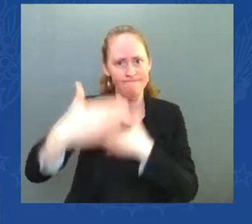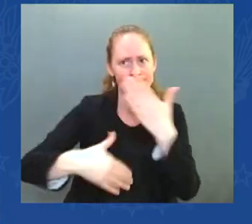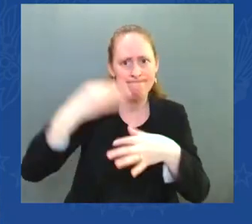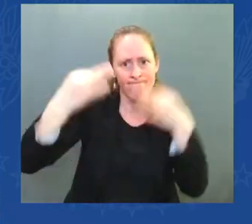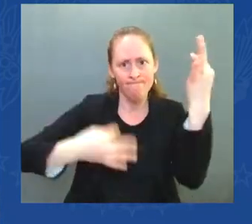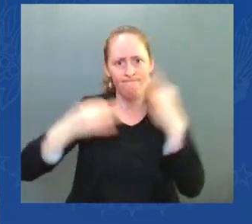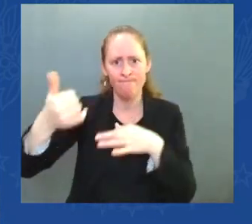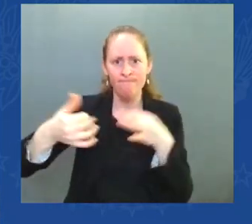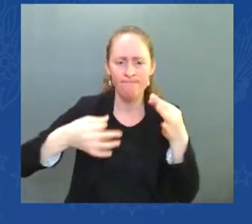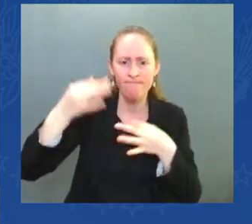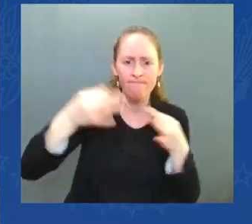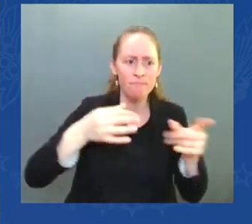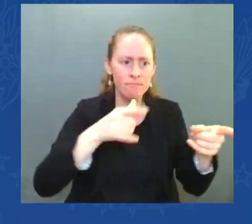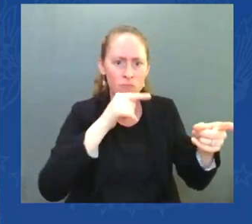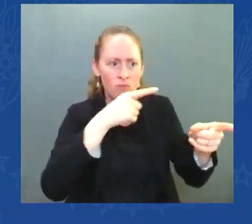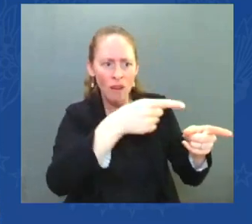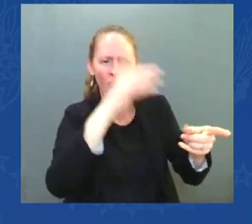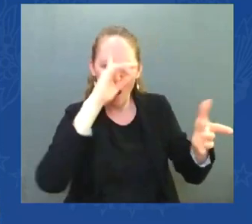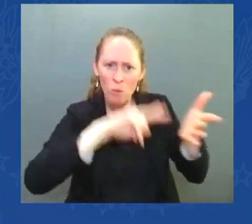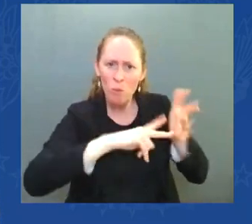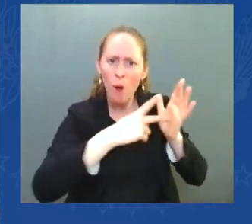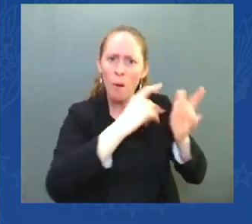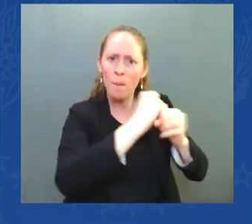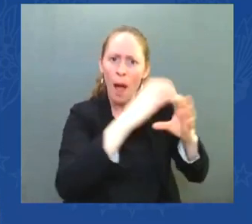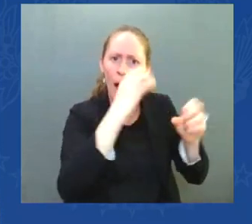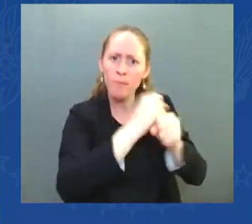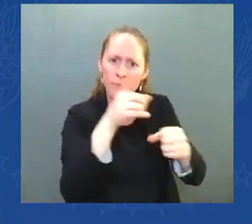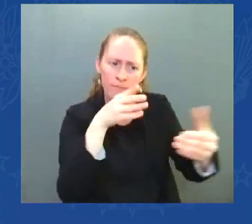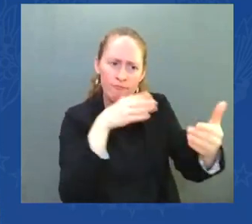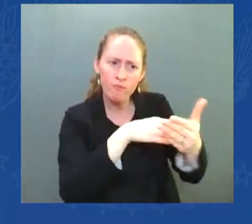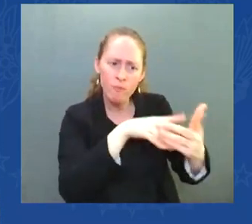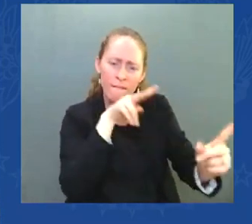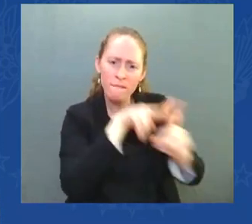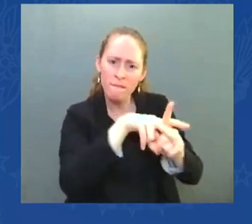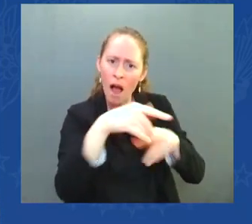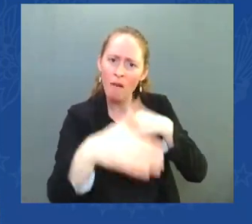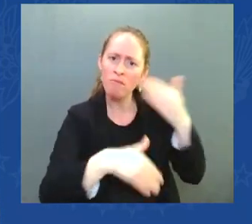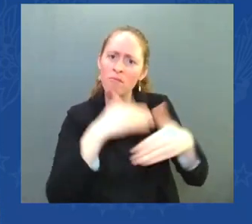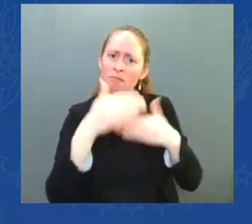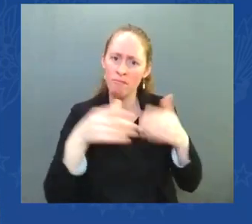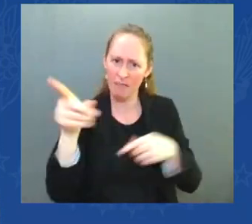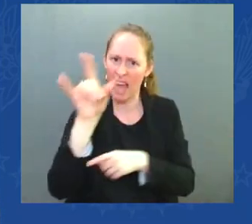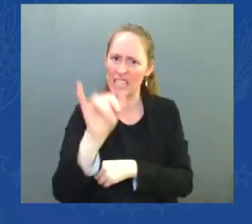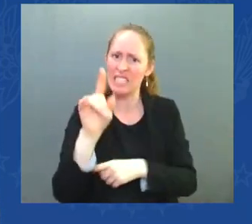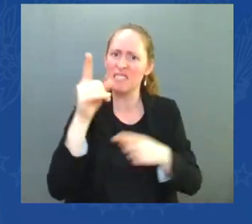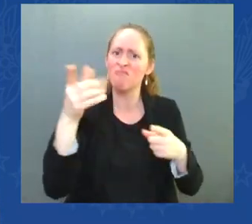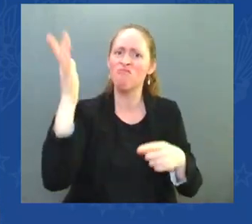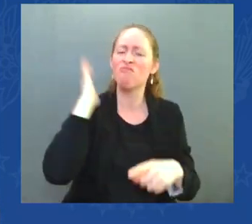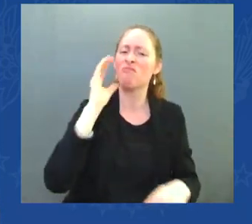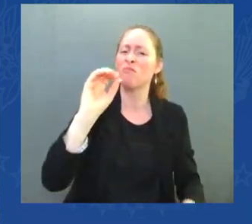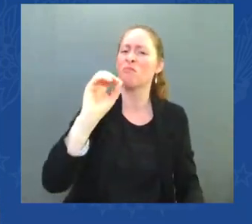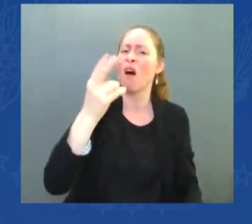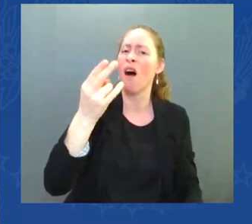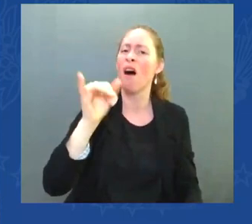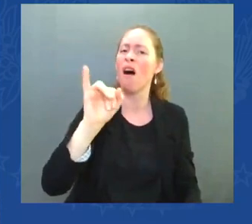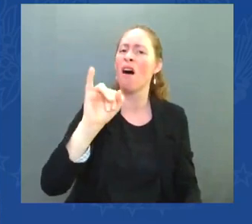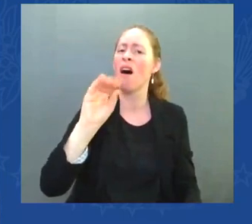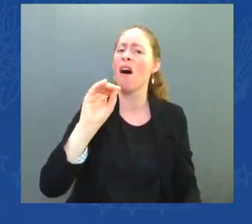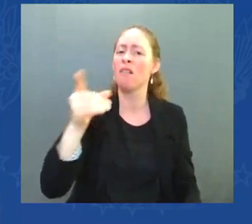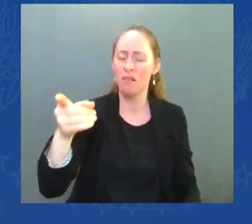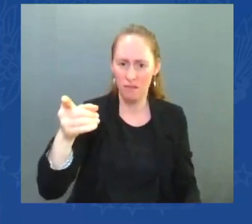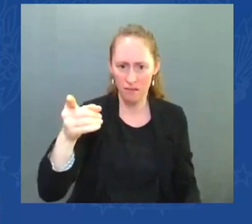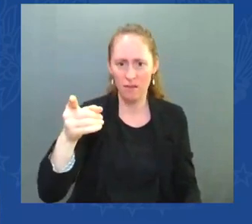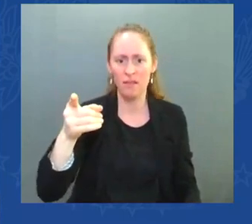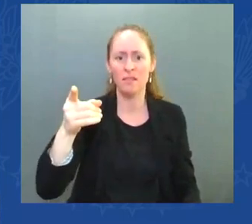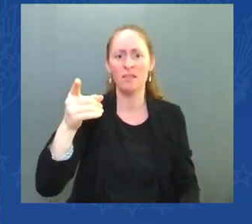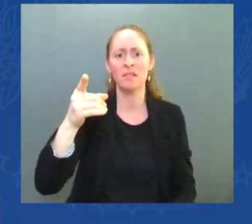Ohio. For his work, Steve got death threats, but the defendant got 60 years. Steve also